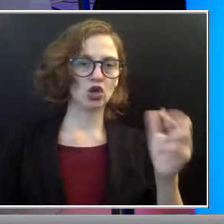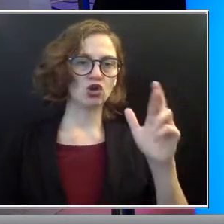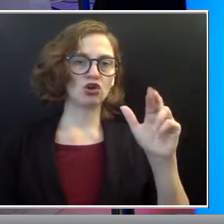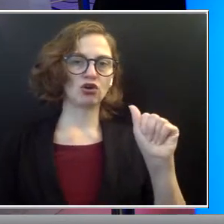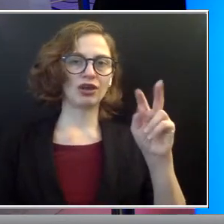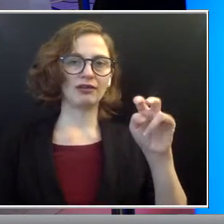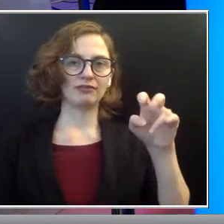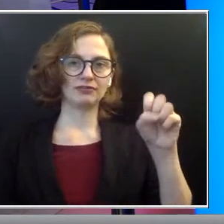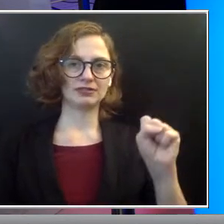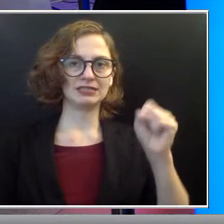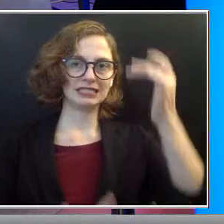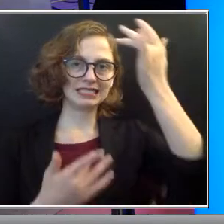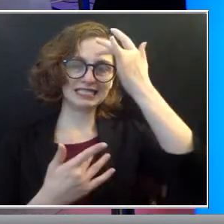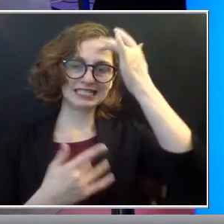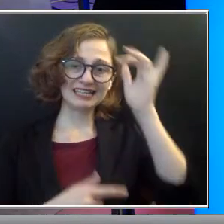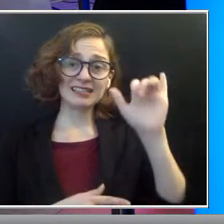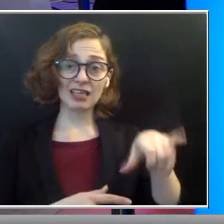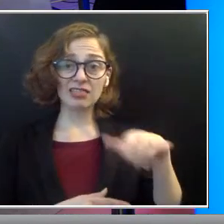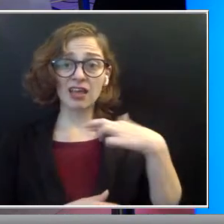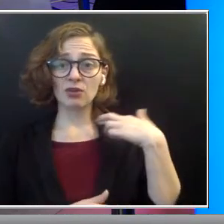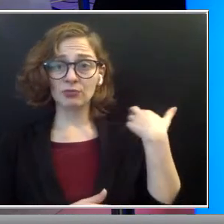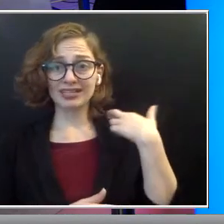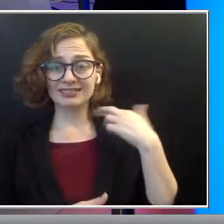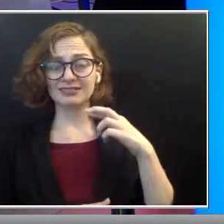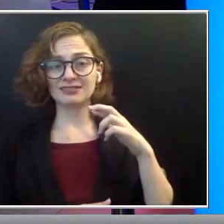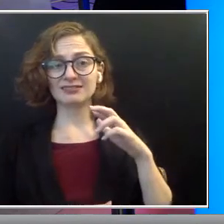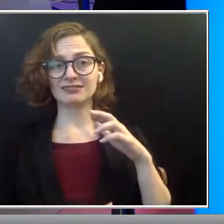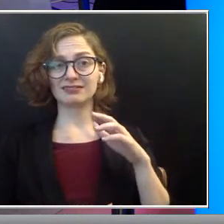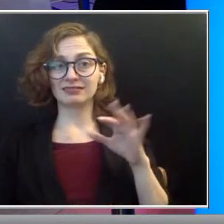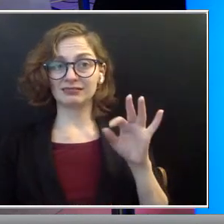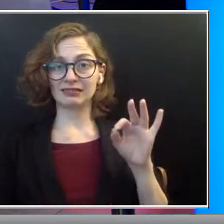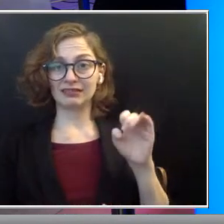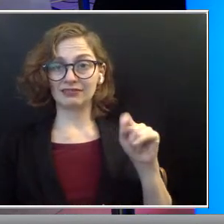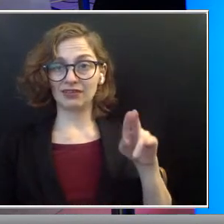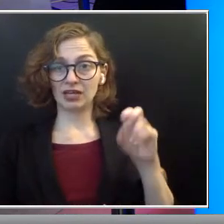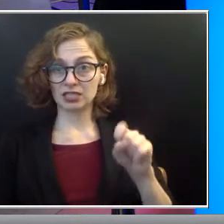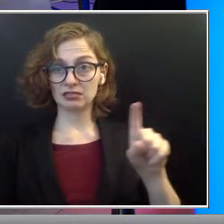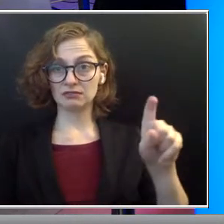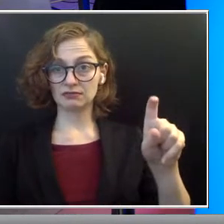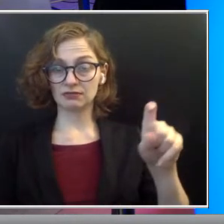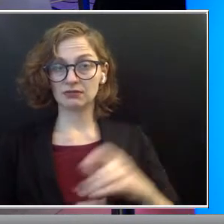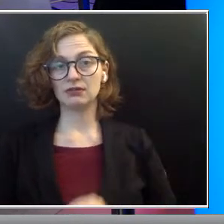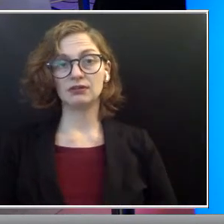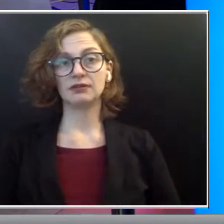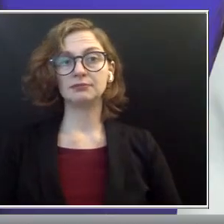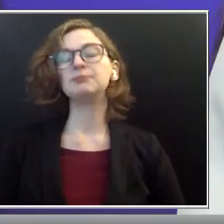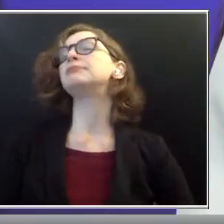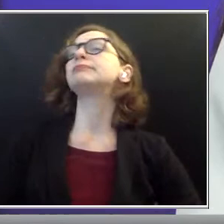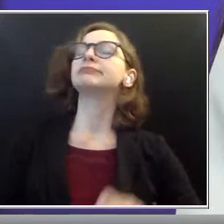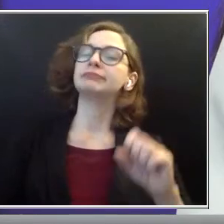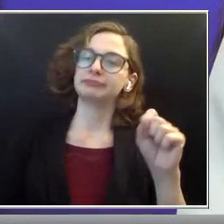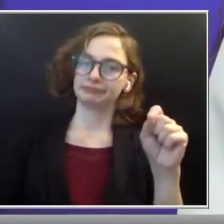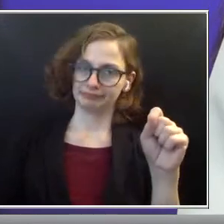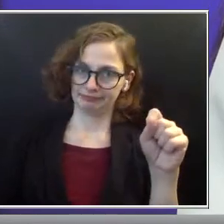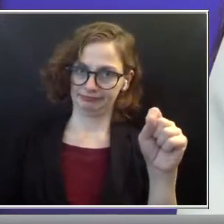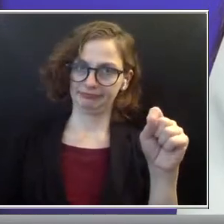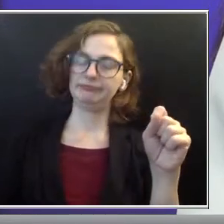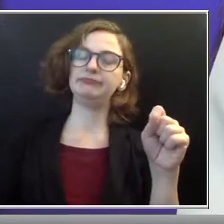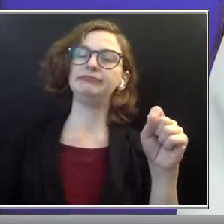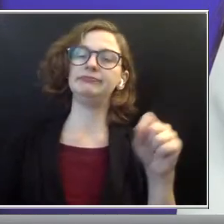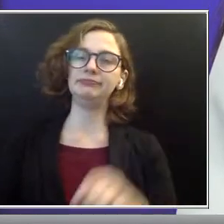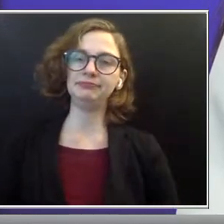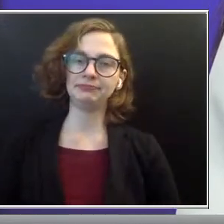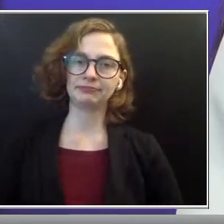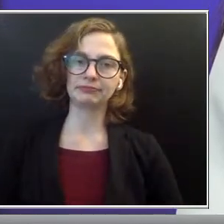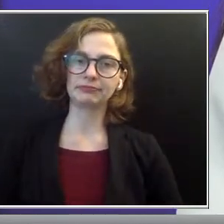the unborn baby? Like if Erin hadn't had her Graves' disease treated, would her baby be at risk? Yes, we absolutely want to be very conscientious